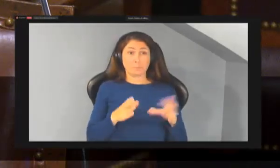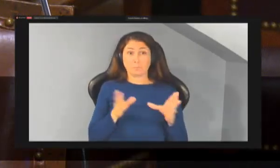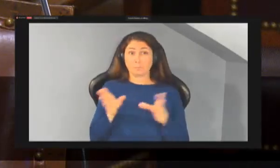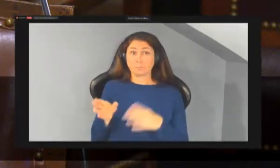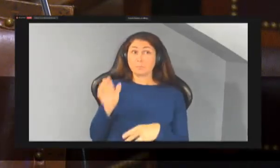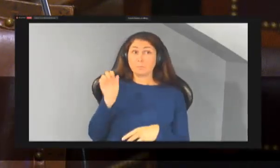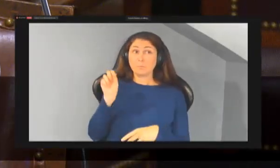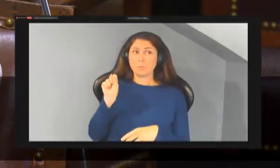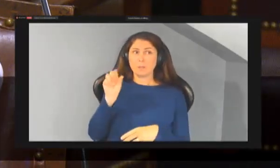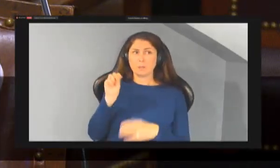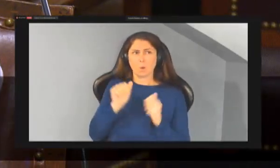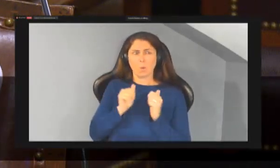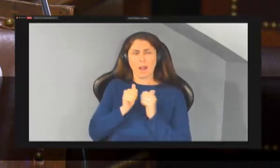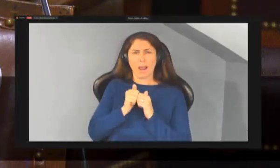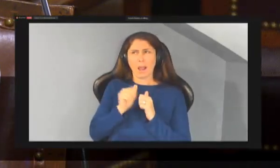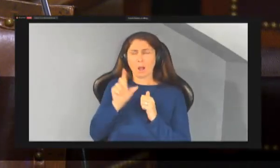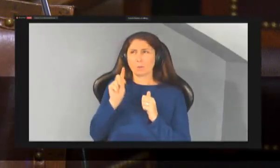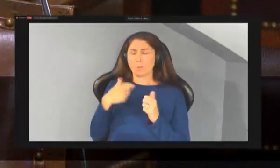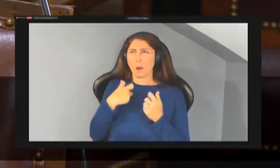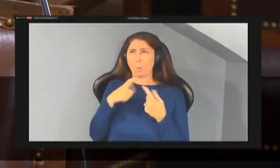How do I want to formulate my question?